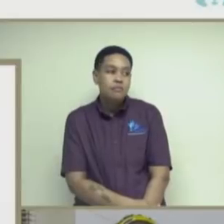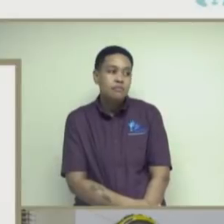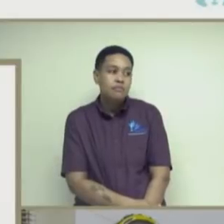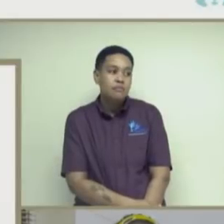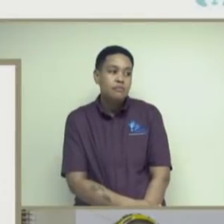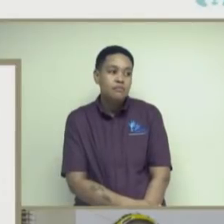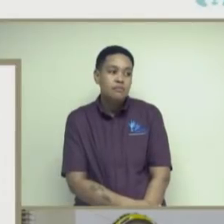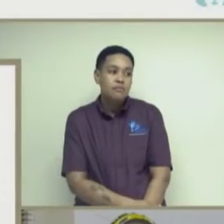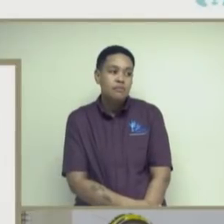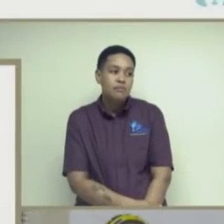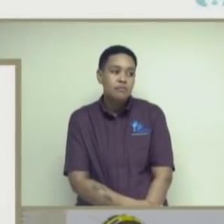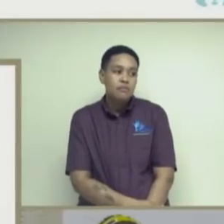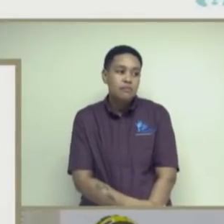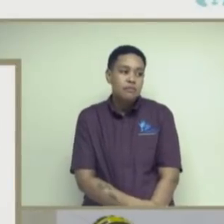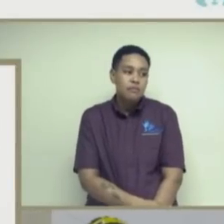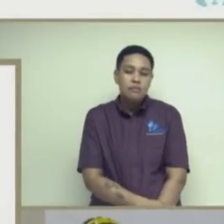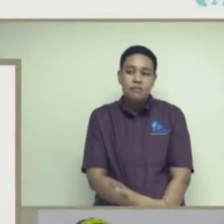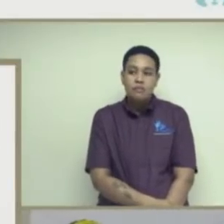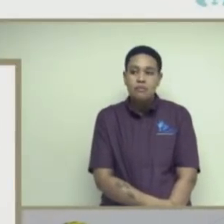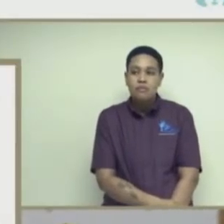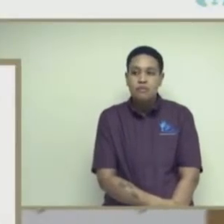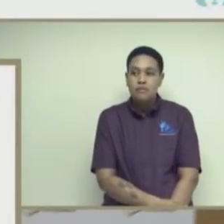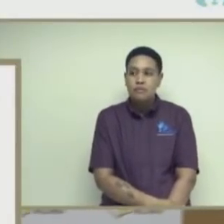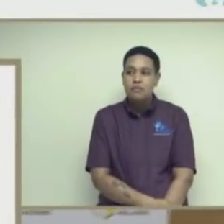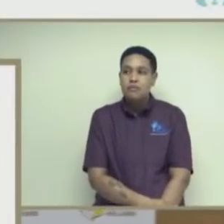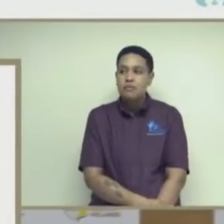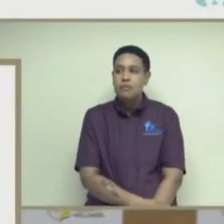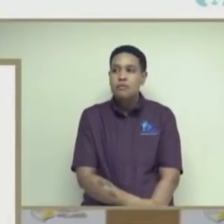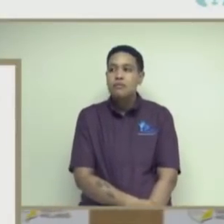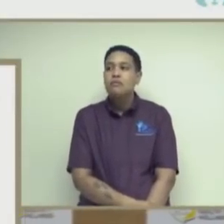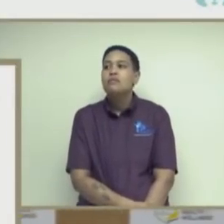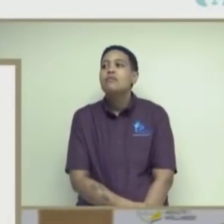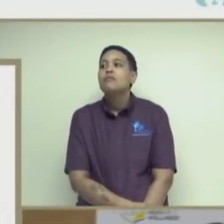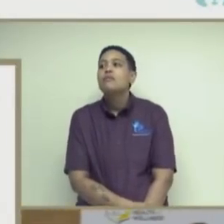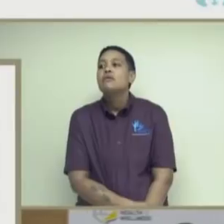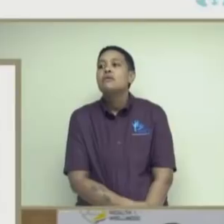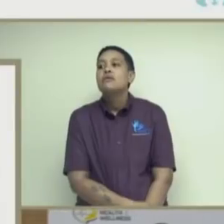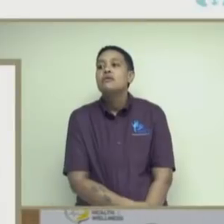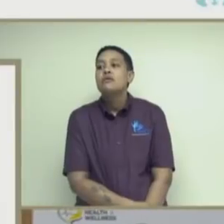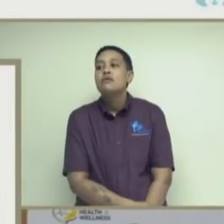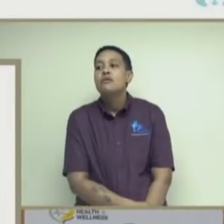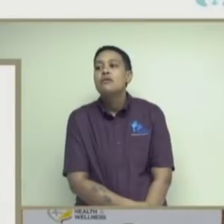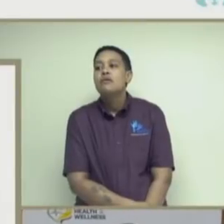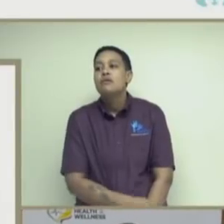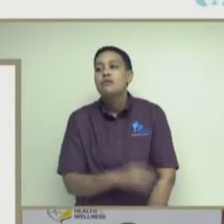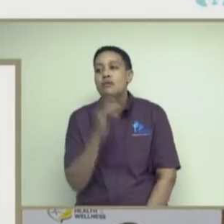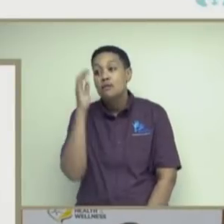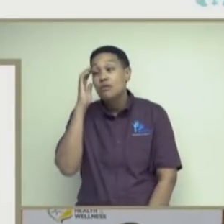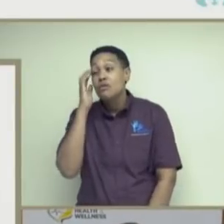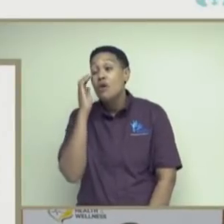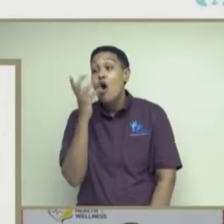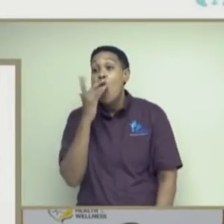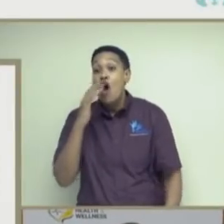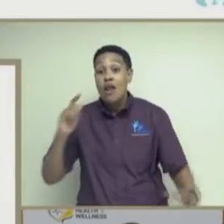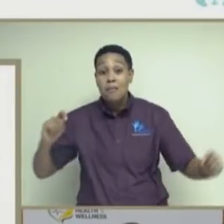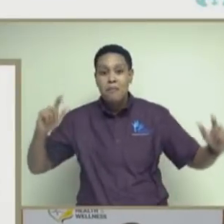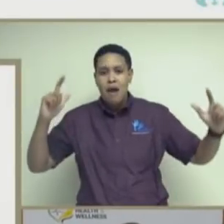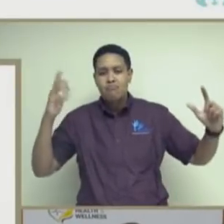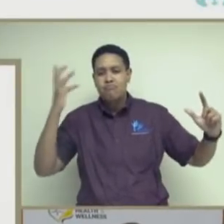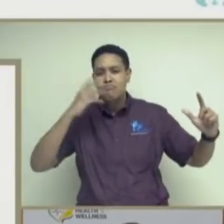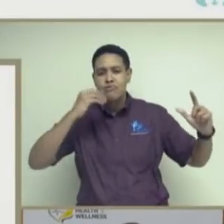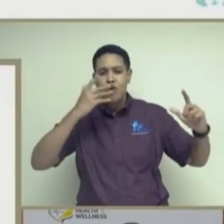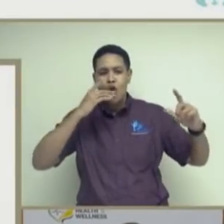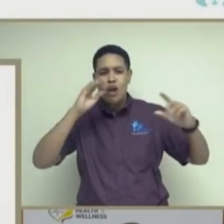So this is the map, right? This is the... So the color scheme of this map, really lovely set